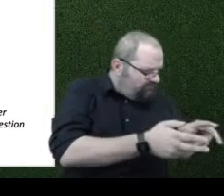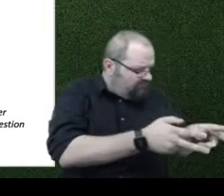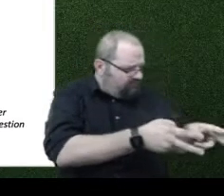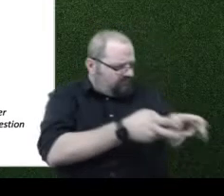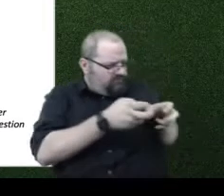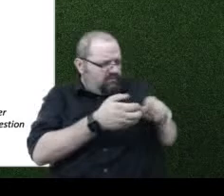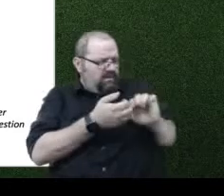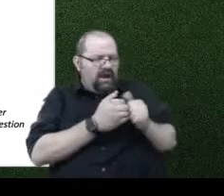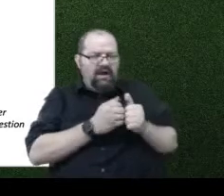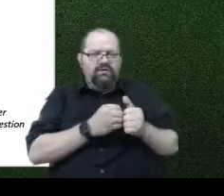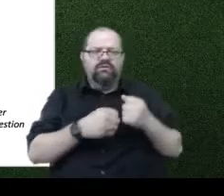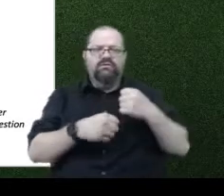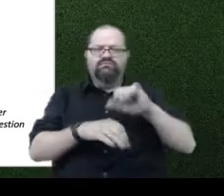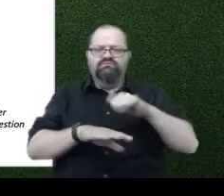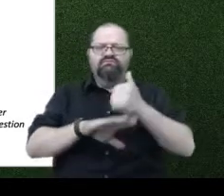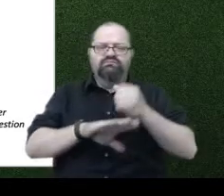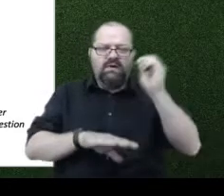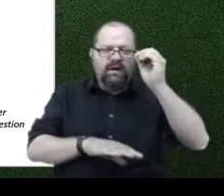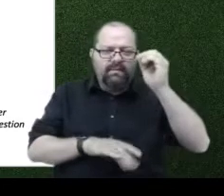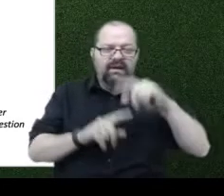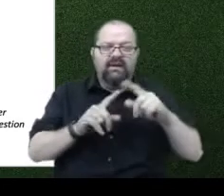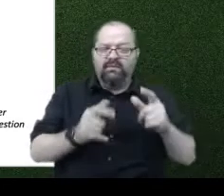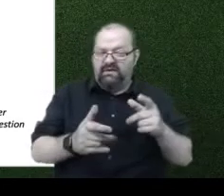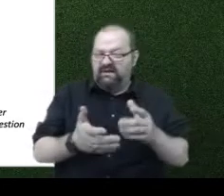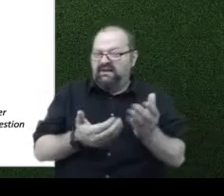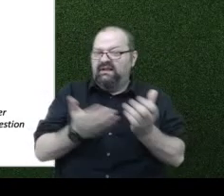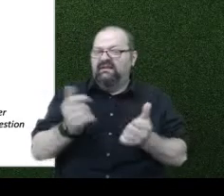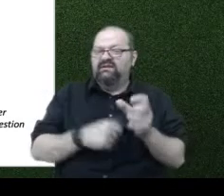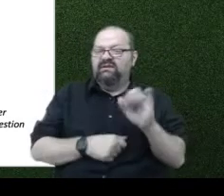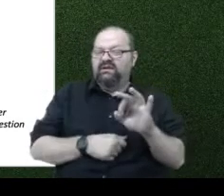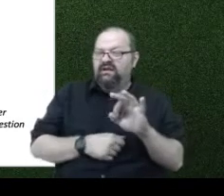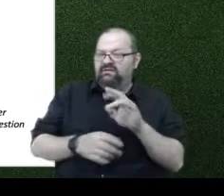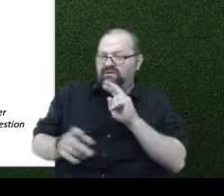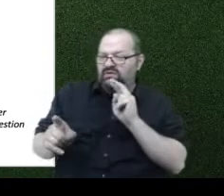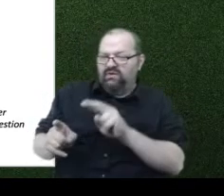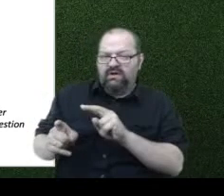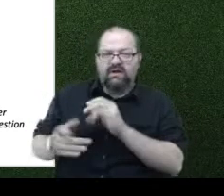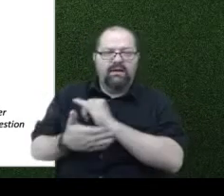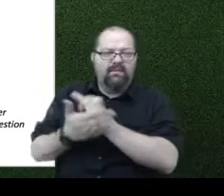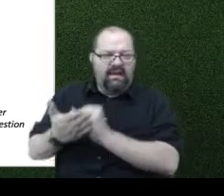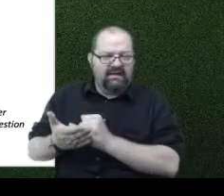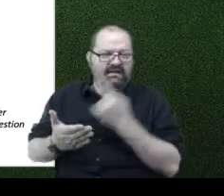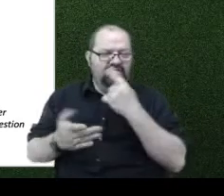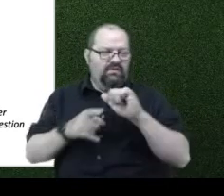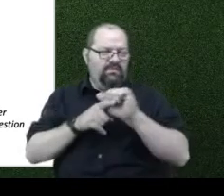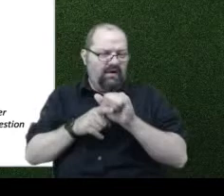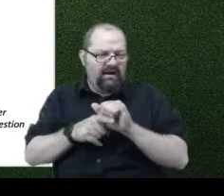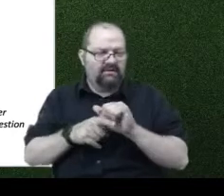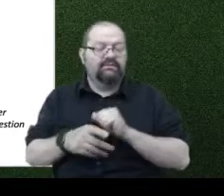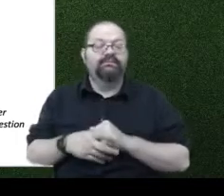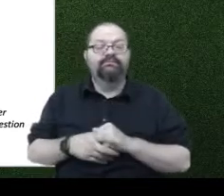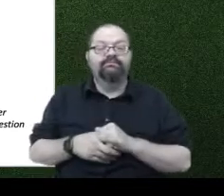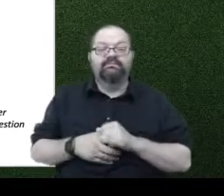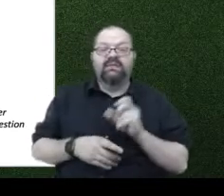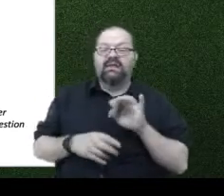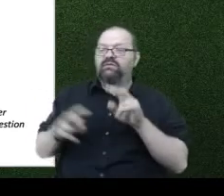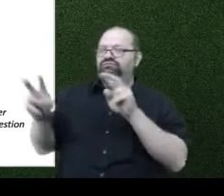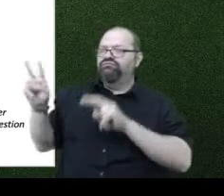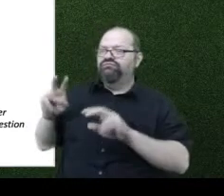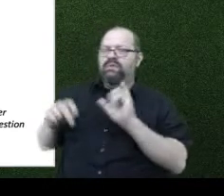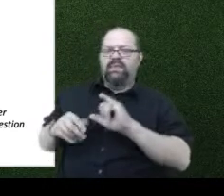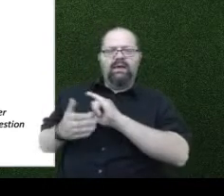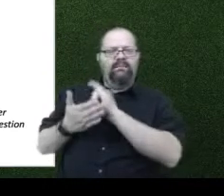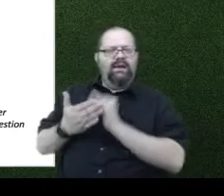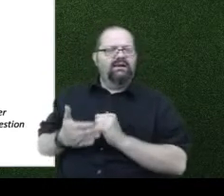analyzing images. So let's start by analyzing this painting by an artist named James Gilray. If I asked you,